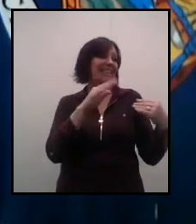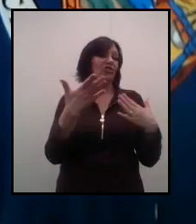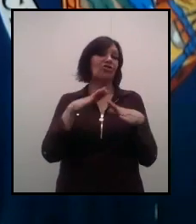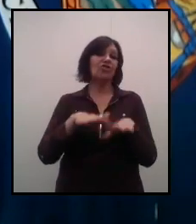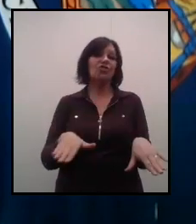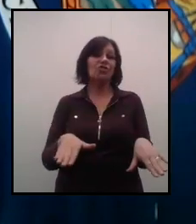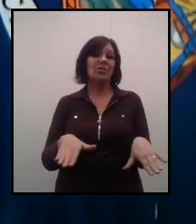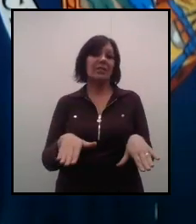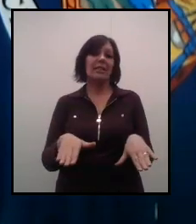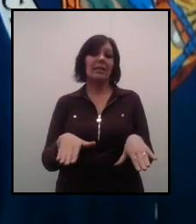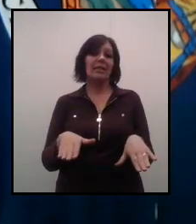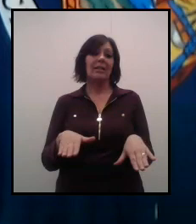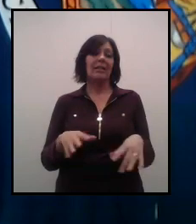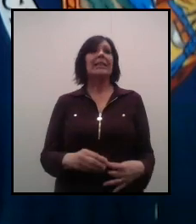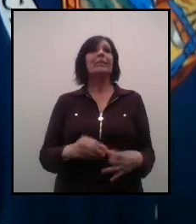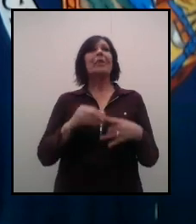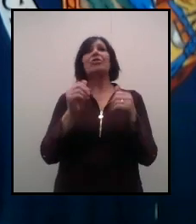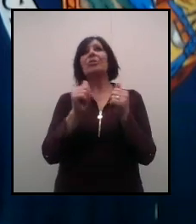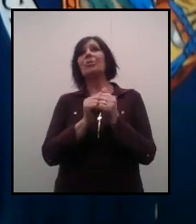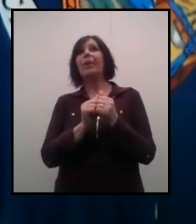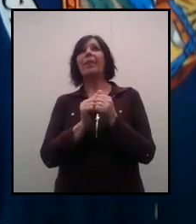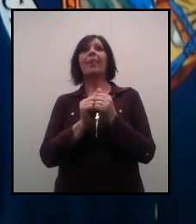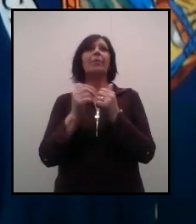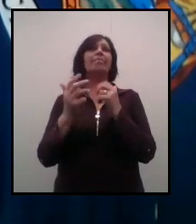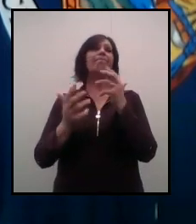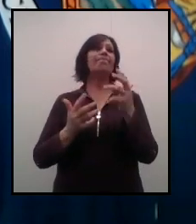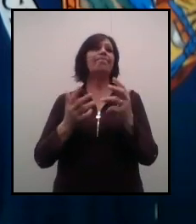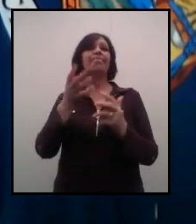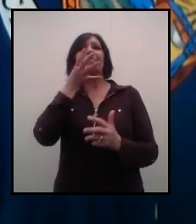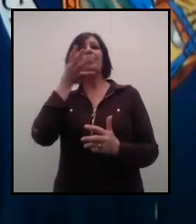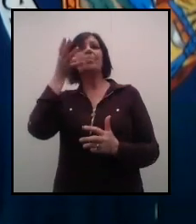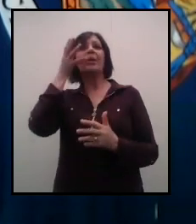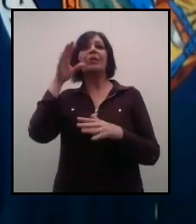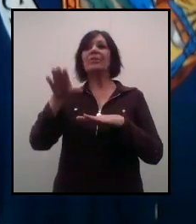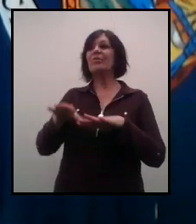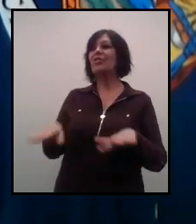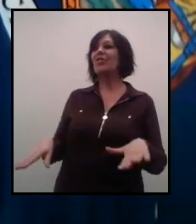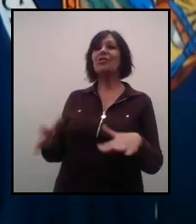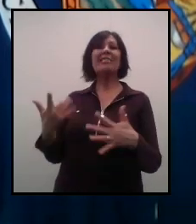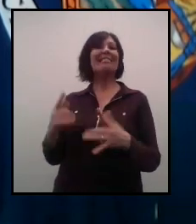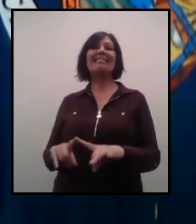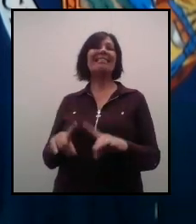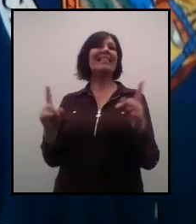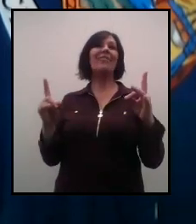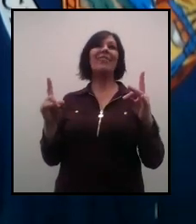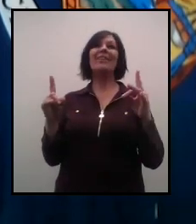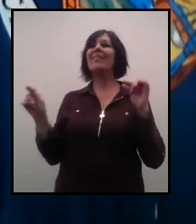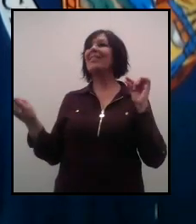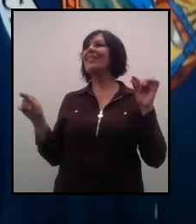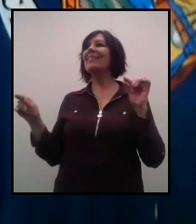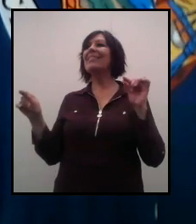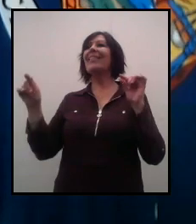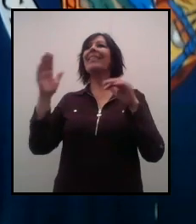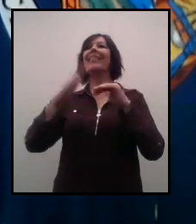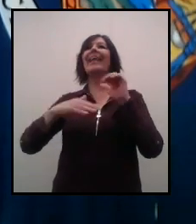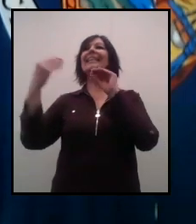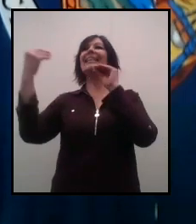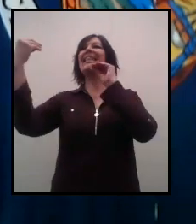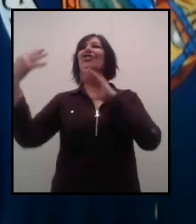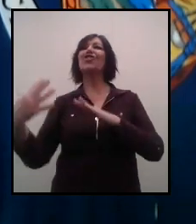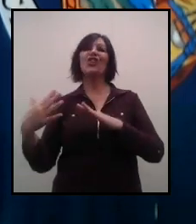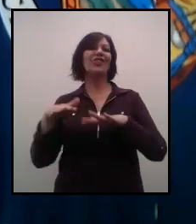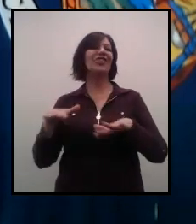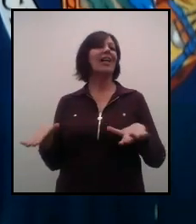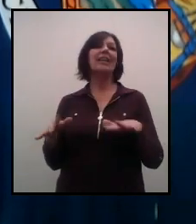kids. Especially with the dynamics of parents, children are a little bit different than the dynamics of a teacher child.